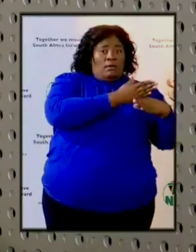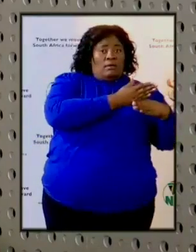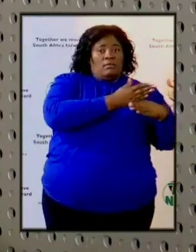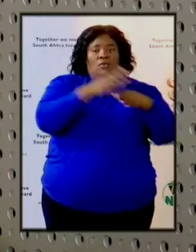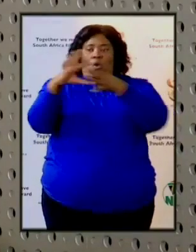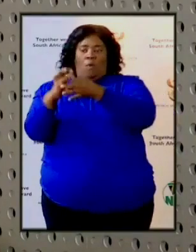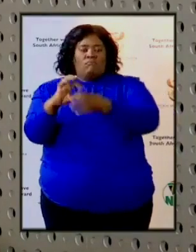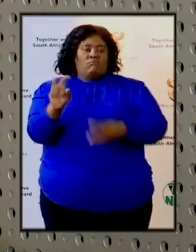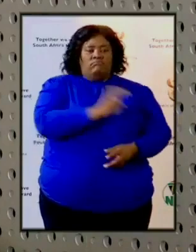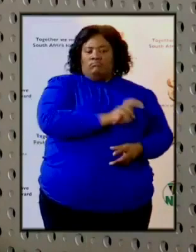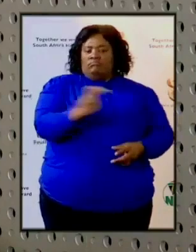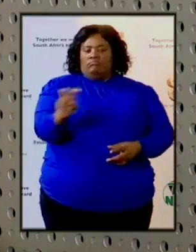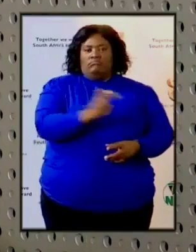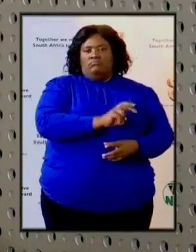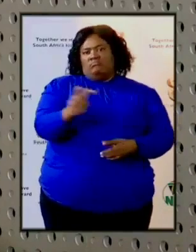So between